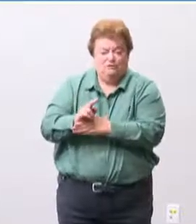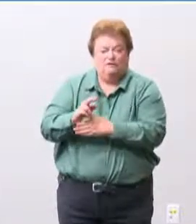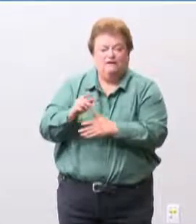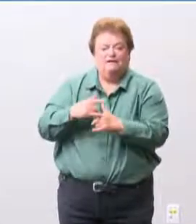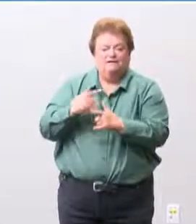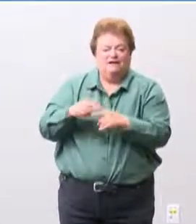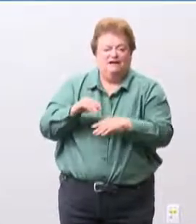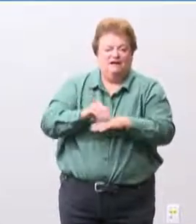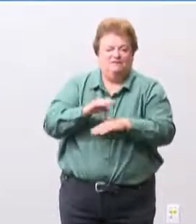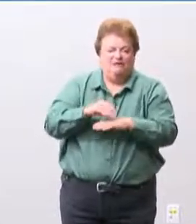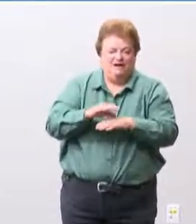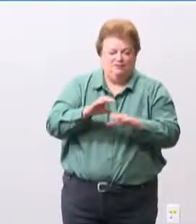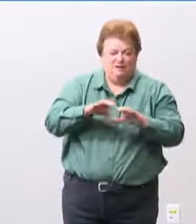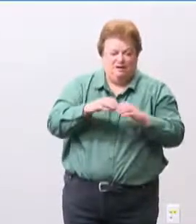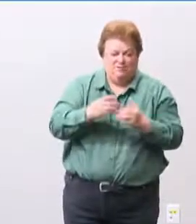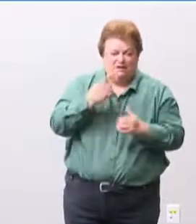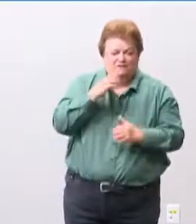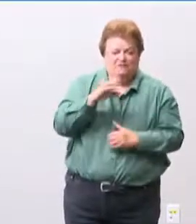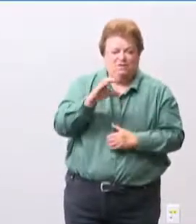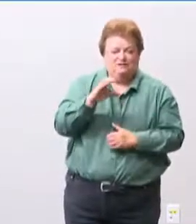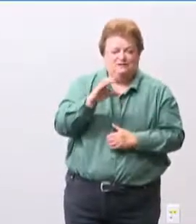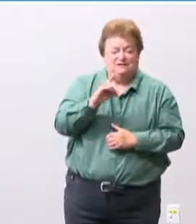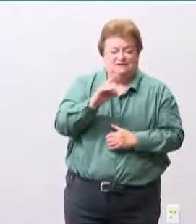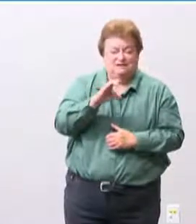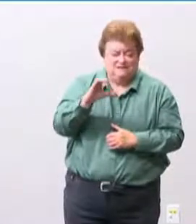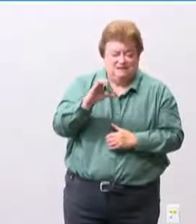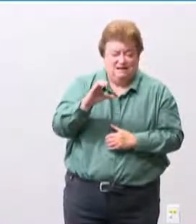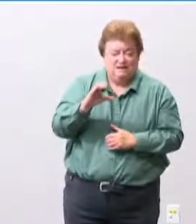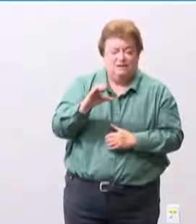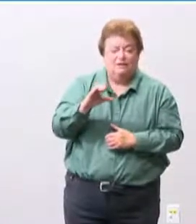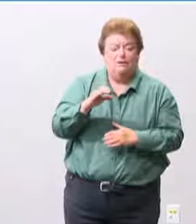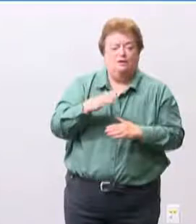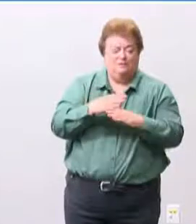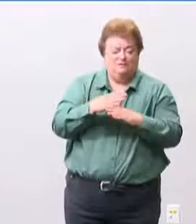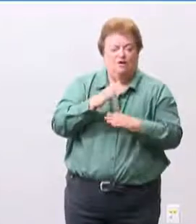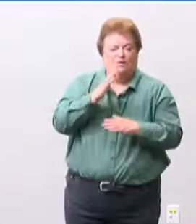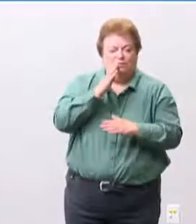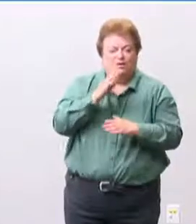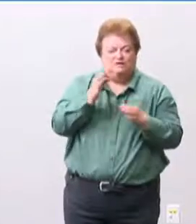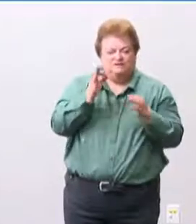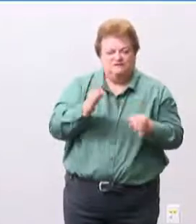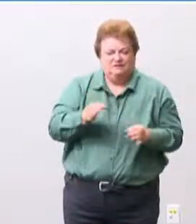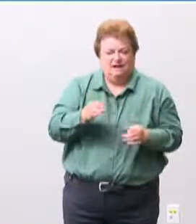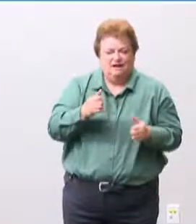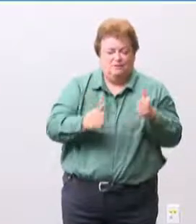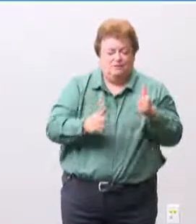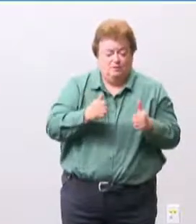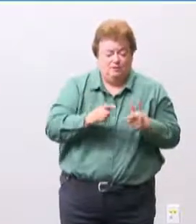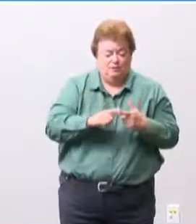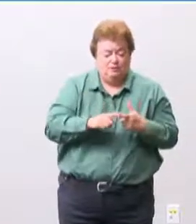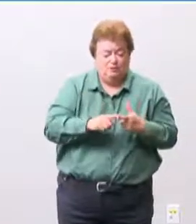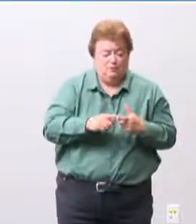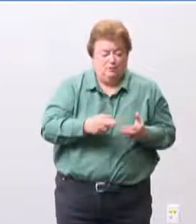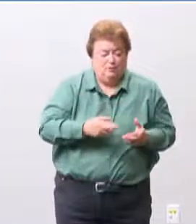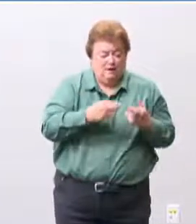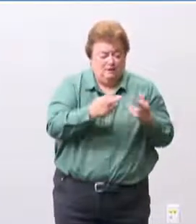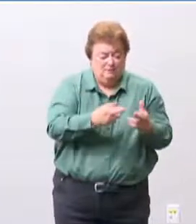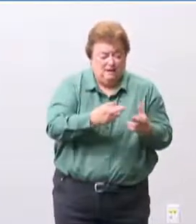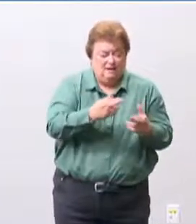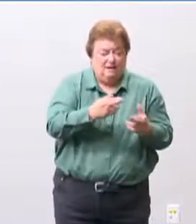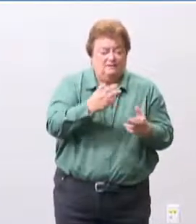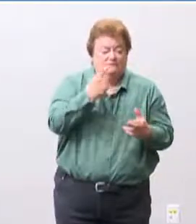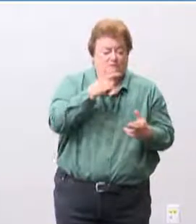advisory committee for the Centers for Disease Control and Prevention will decide whether to recommend the vaccine for